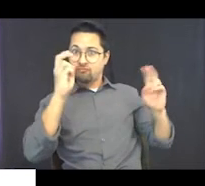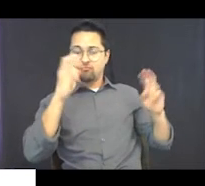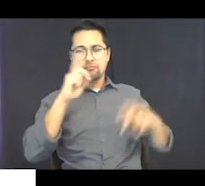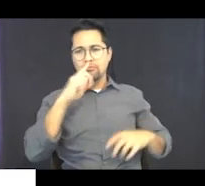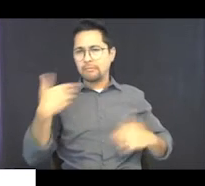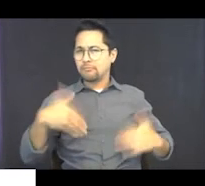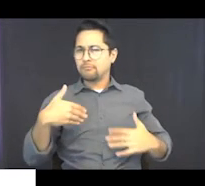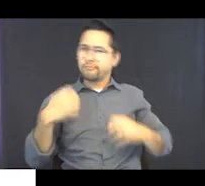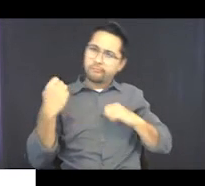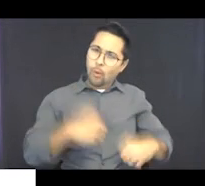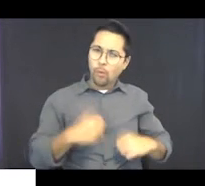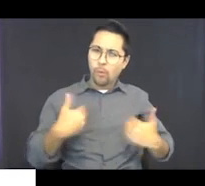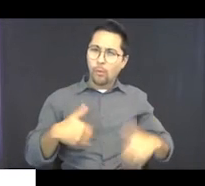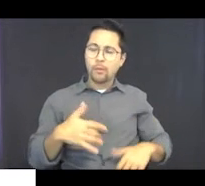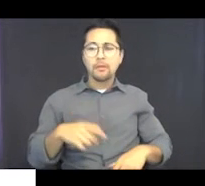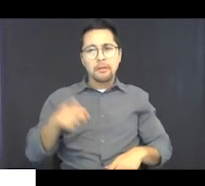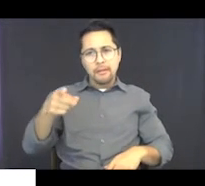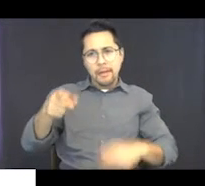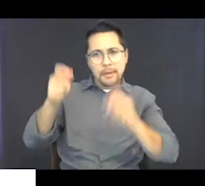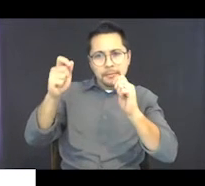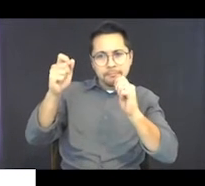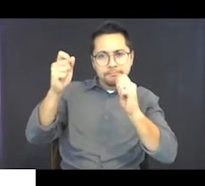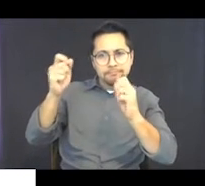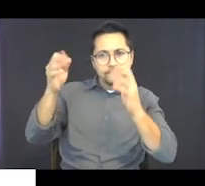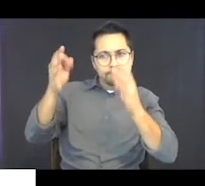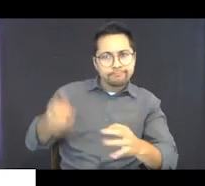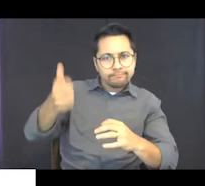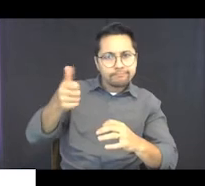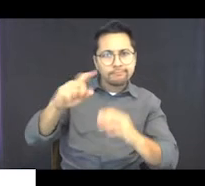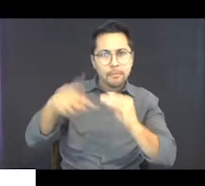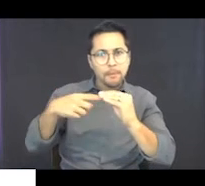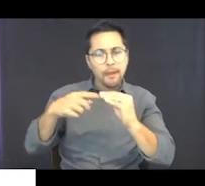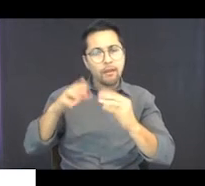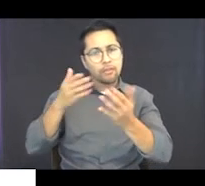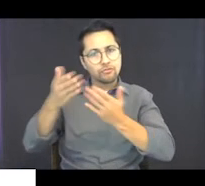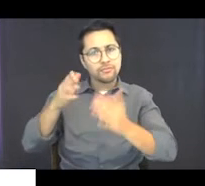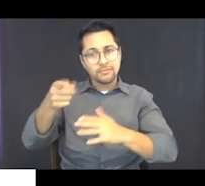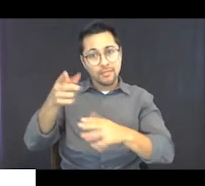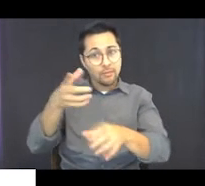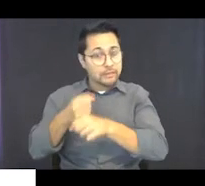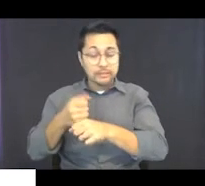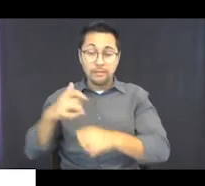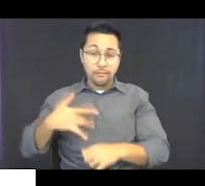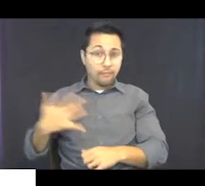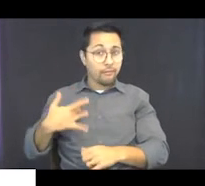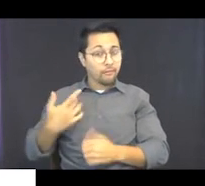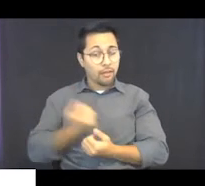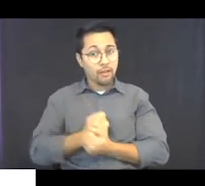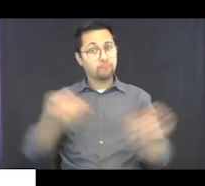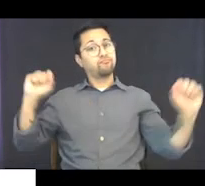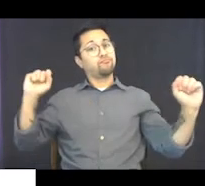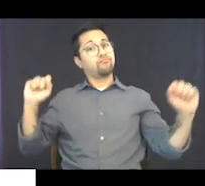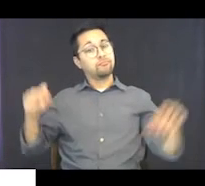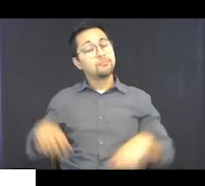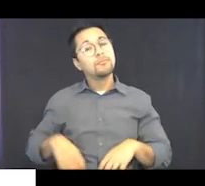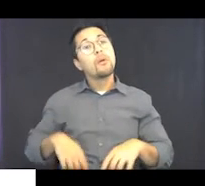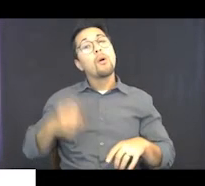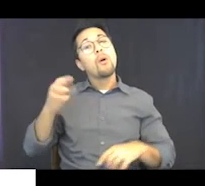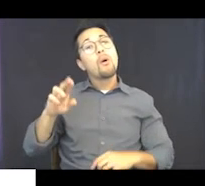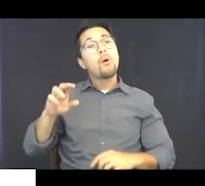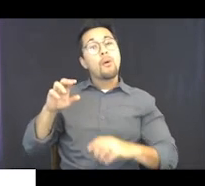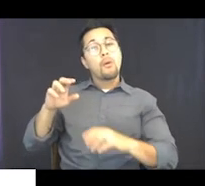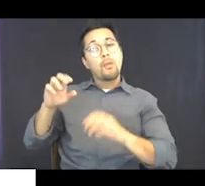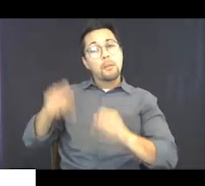security of being their own decision maker about the services they receive can be liberating. Or the ability to choose